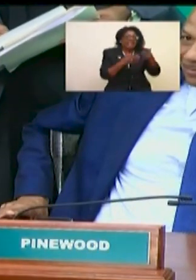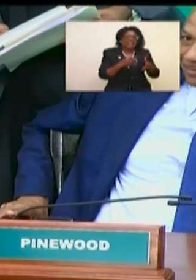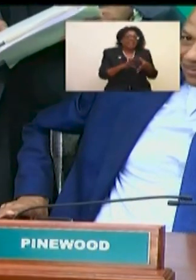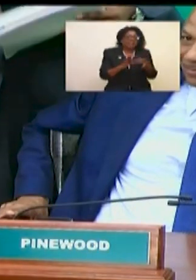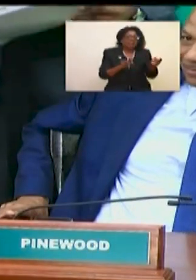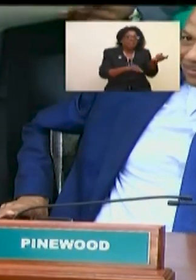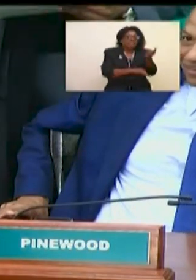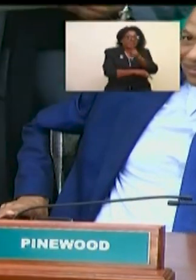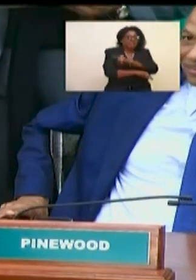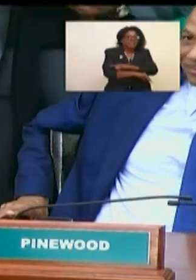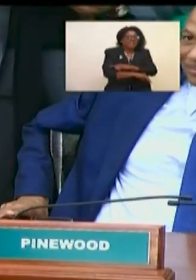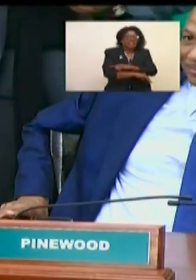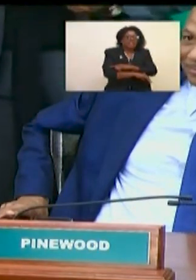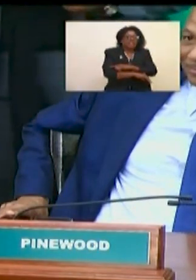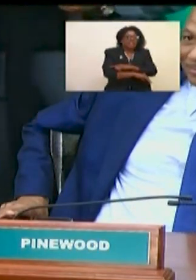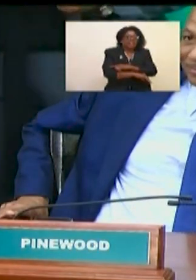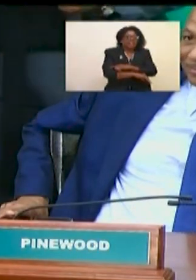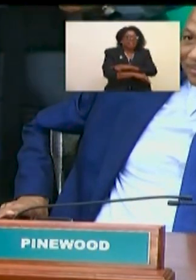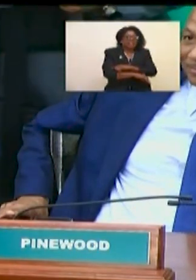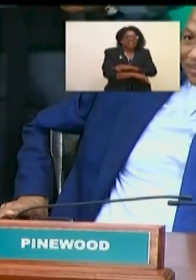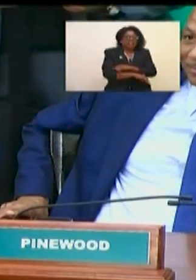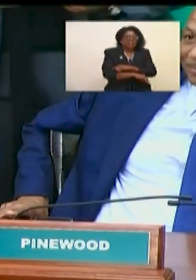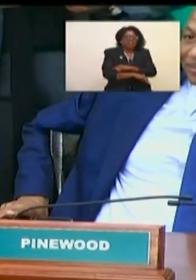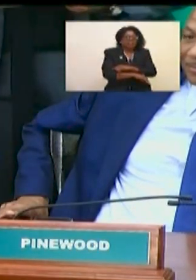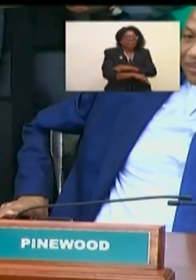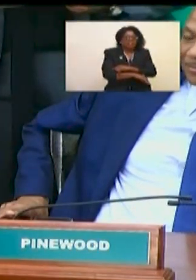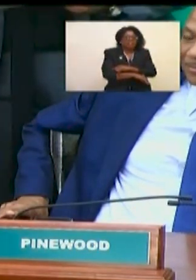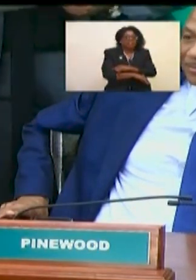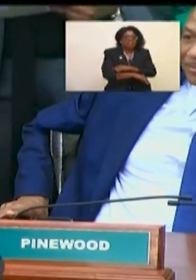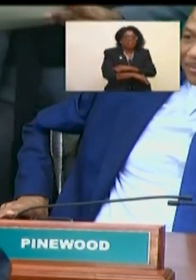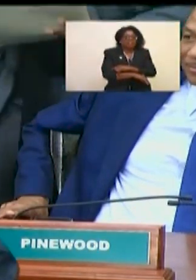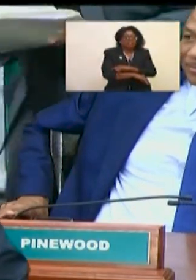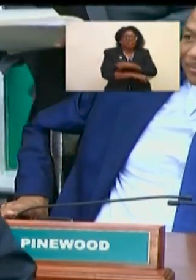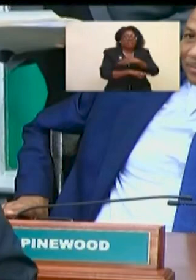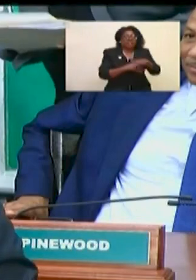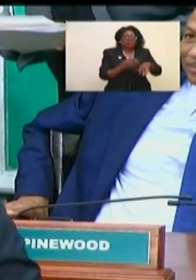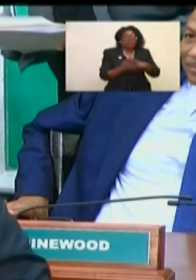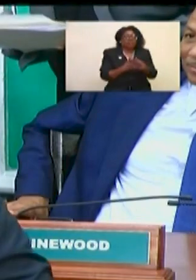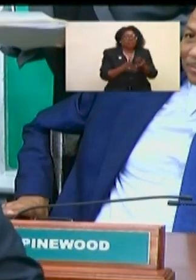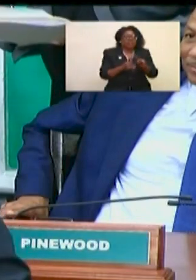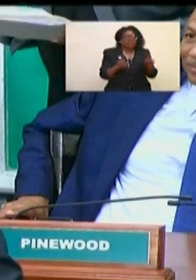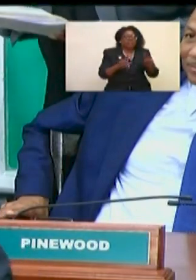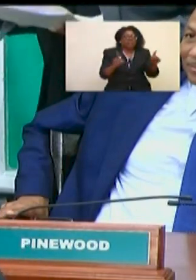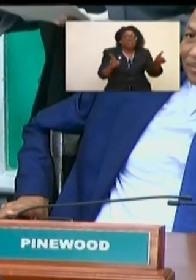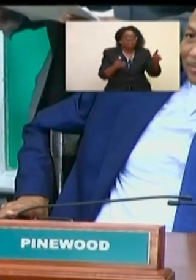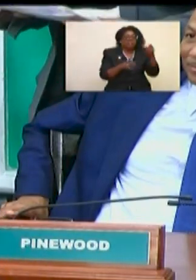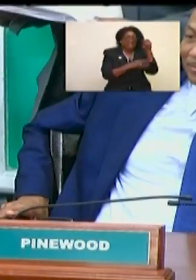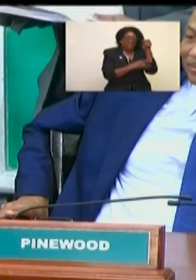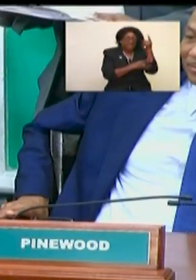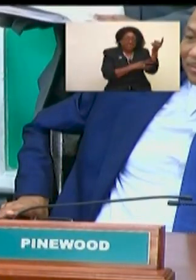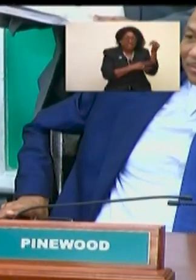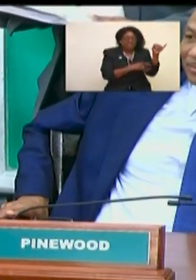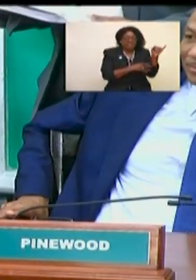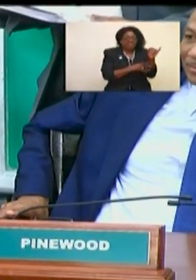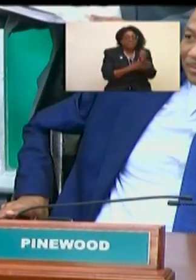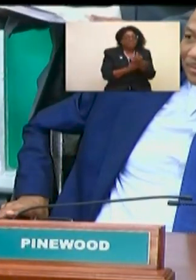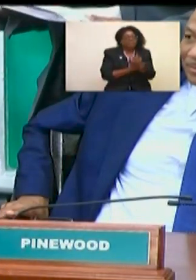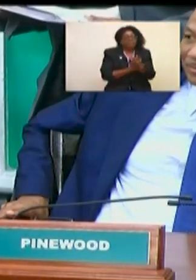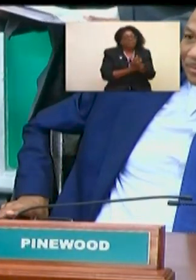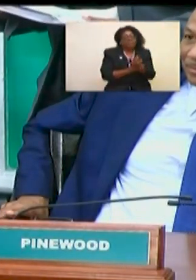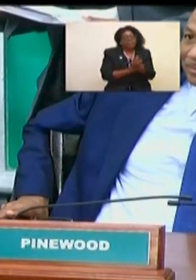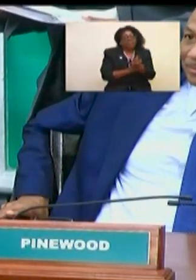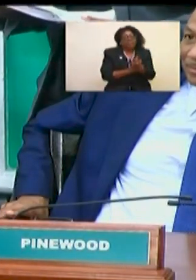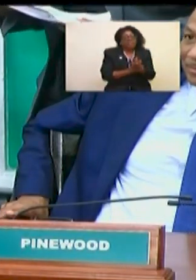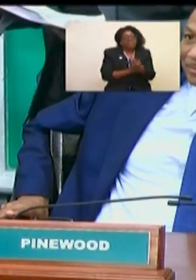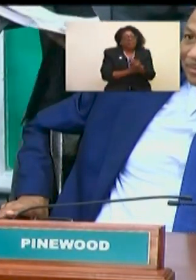Did I not say that at the end of the day, it falls because I did say that it falls because of some differences in interpretation. Did I say that? Yes. East Grand Rapids,